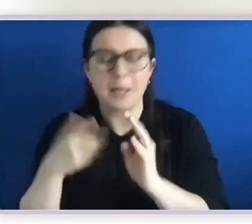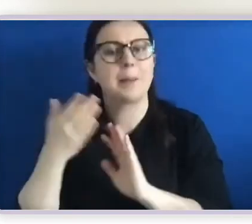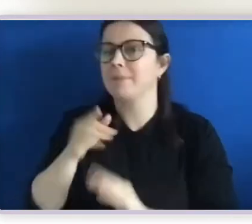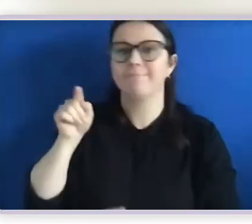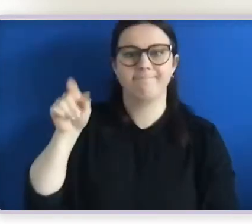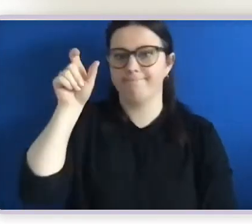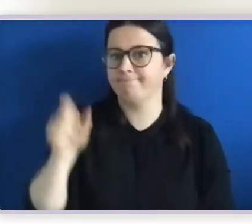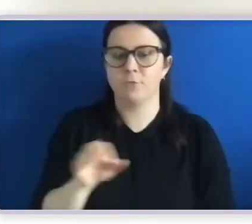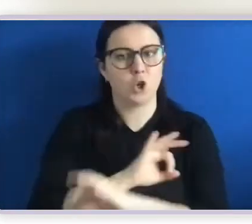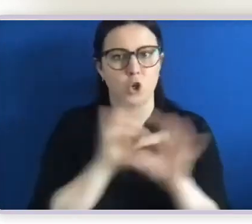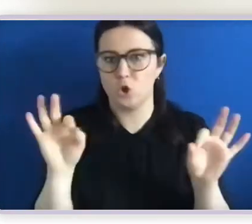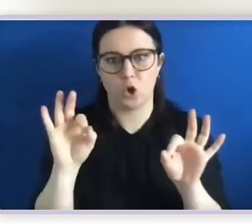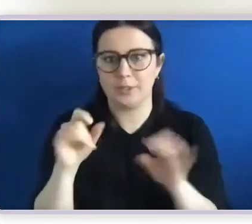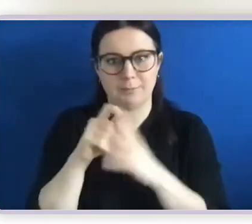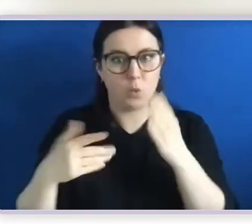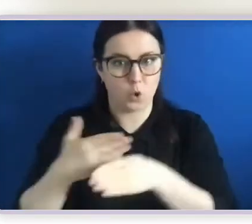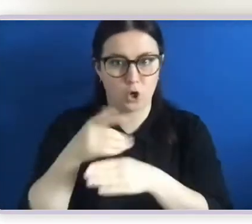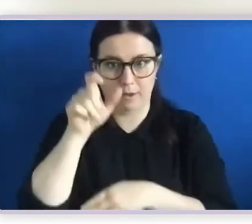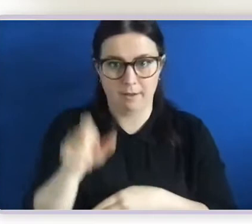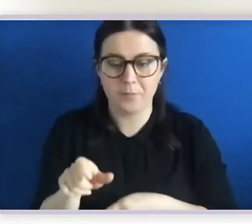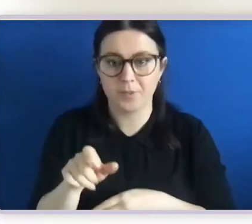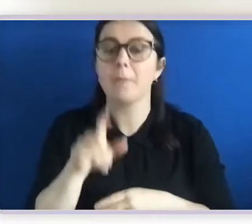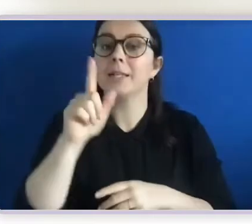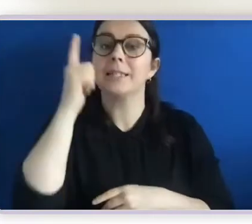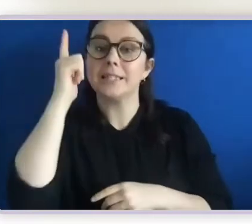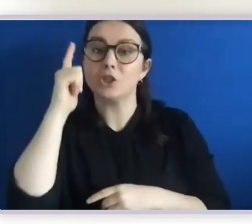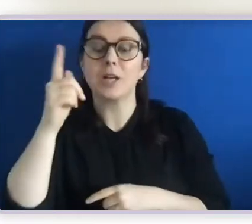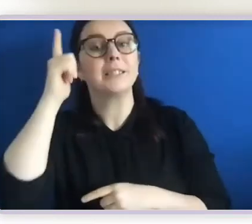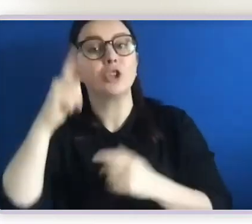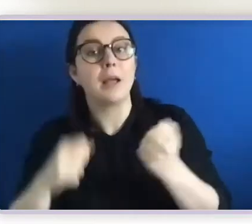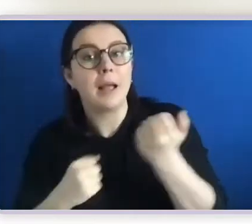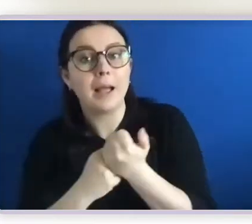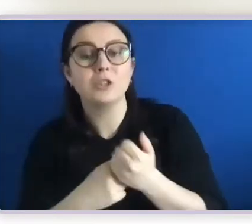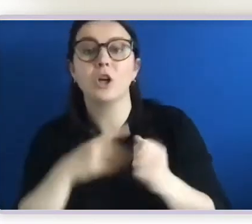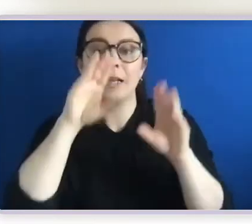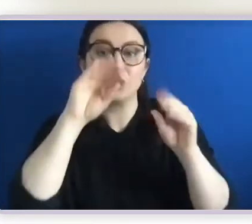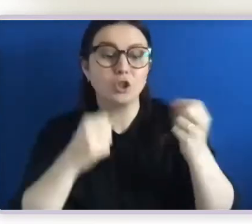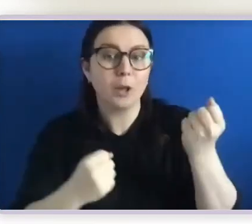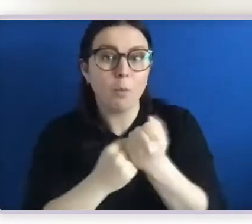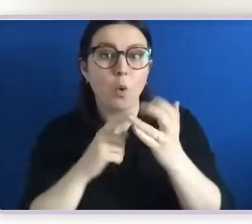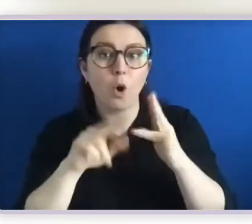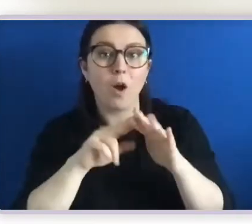worker. But a teacher or a teacher's aide or an education support officer,